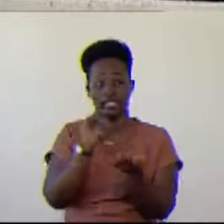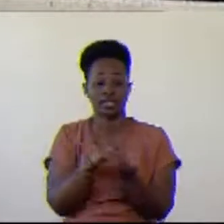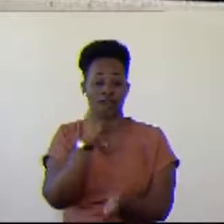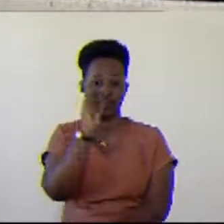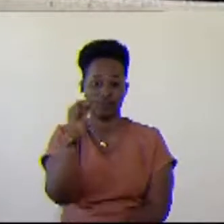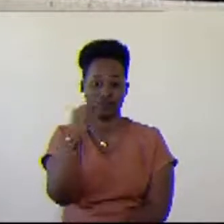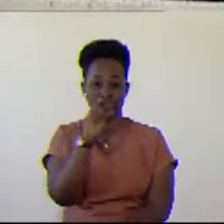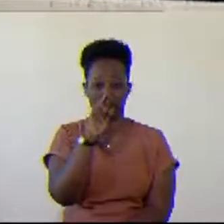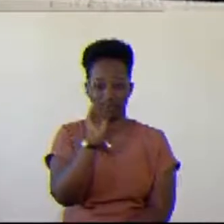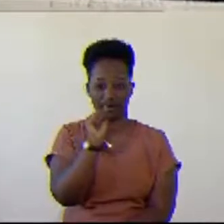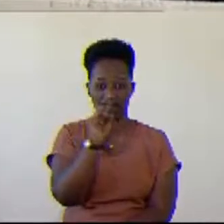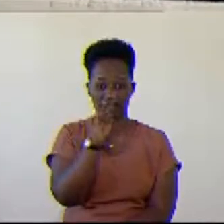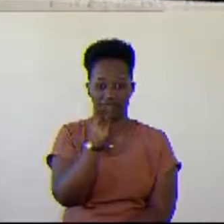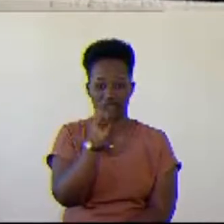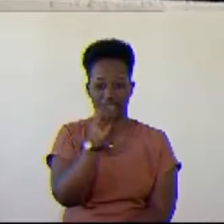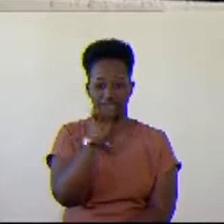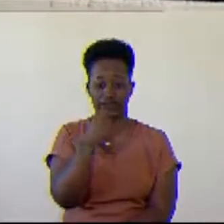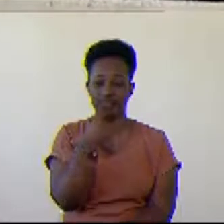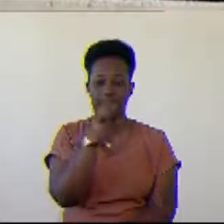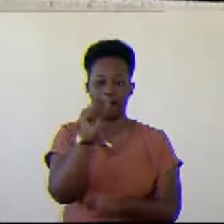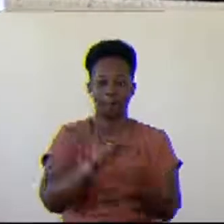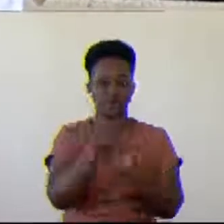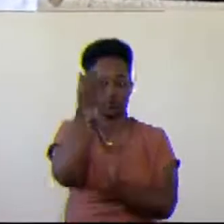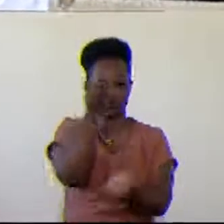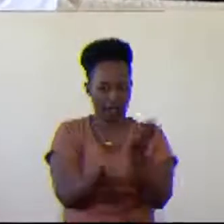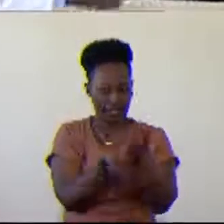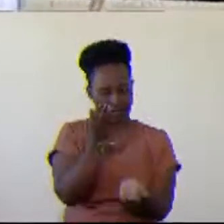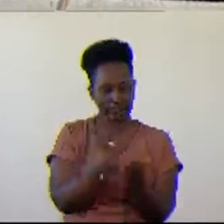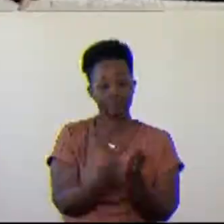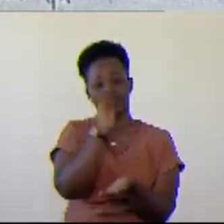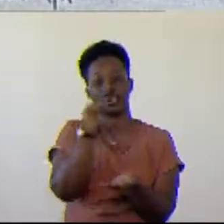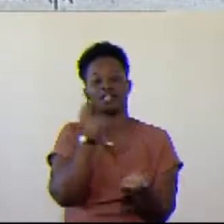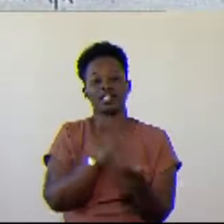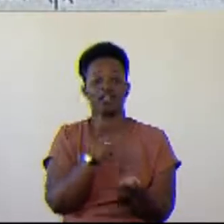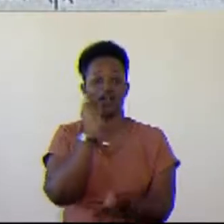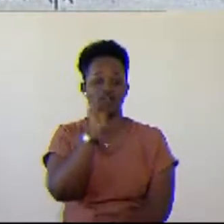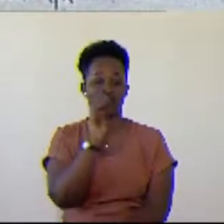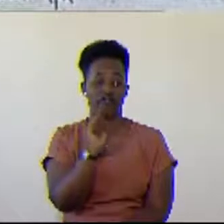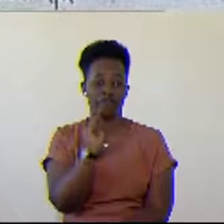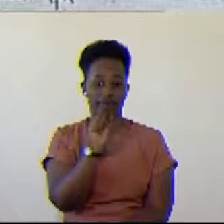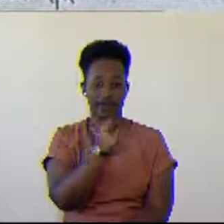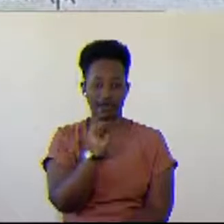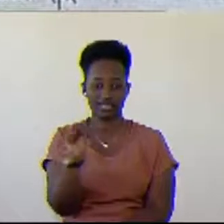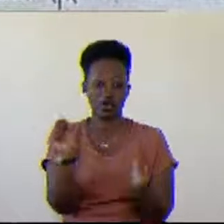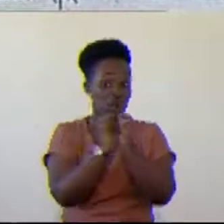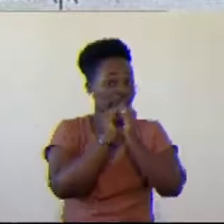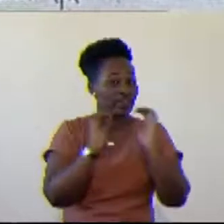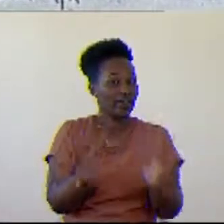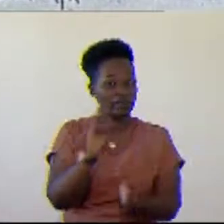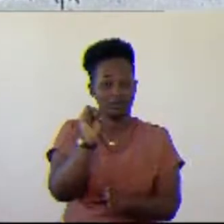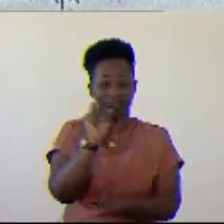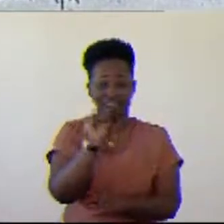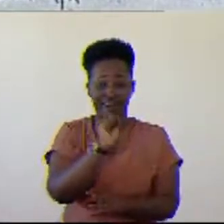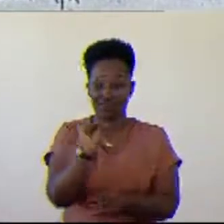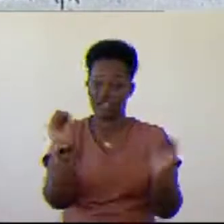weight. Okay? Center of mass, without mass, we cannot get weight.